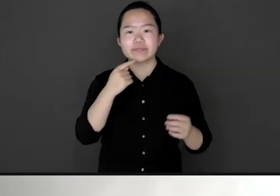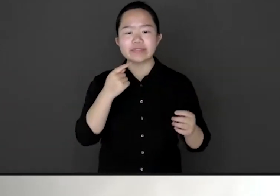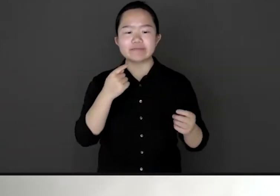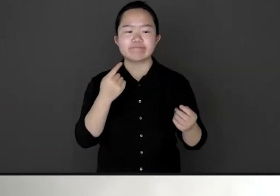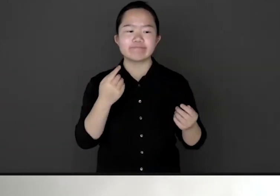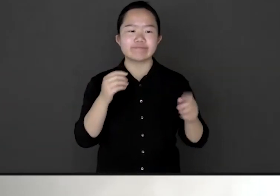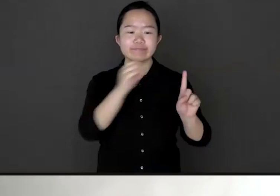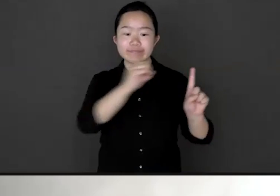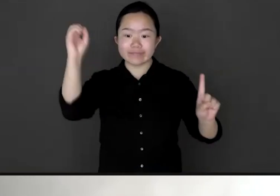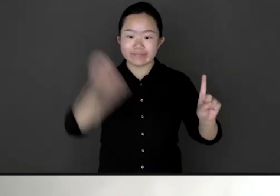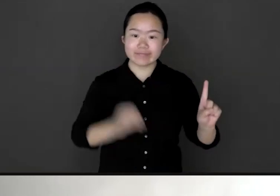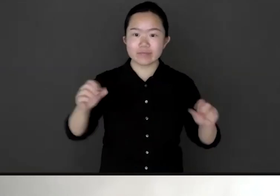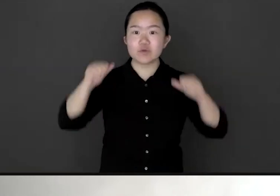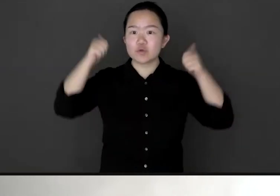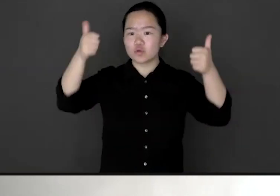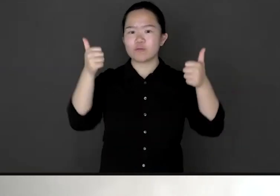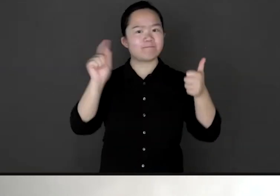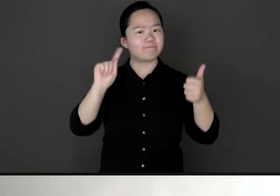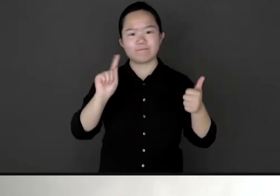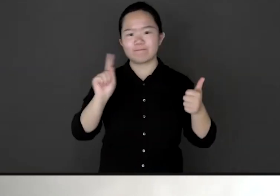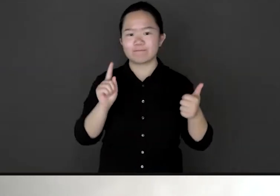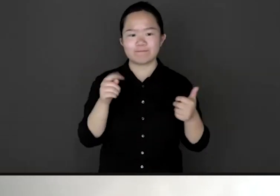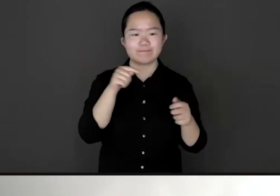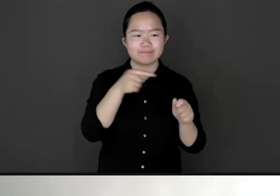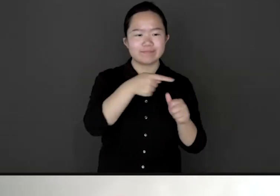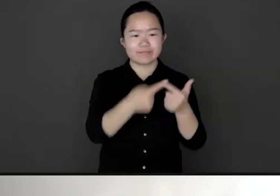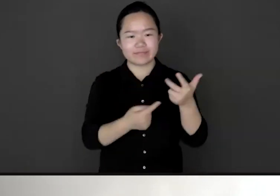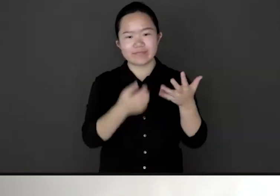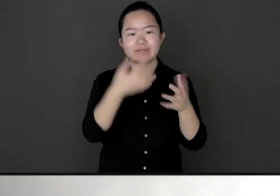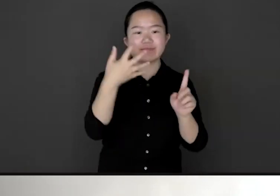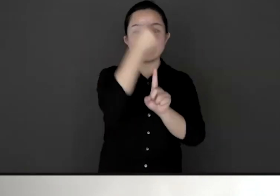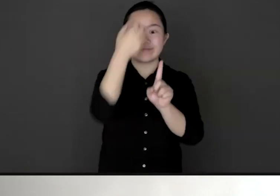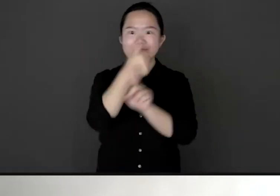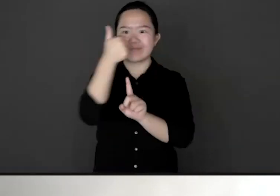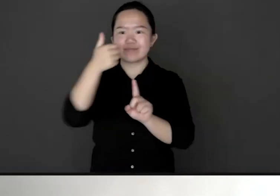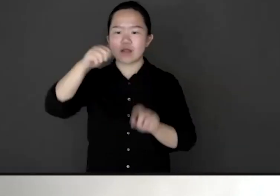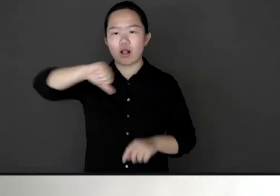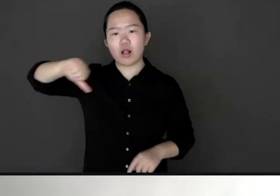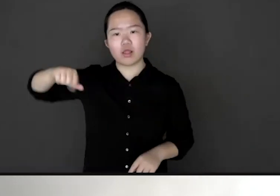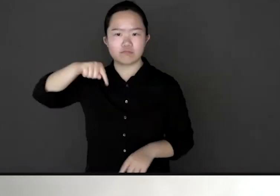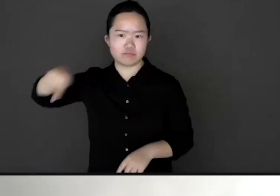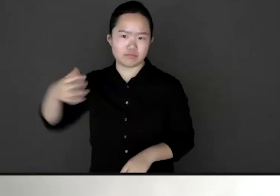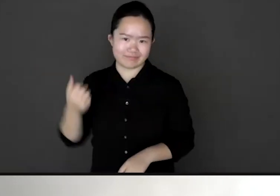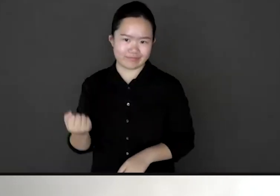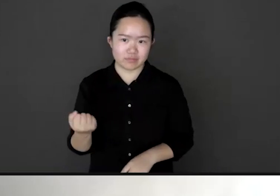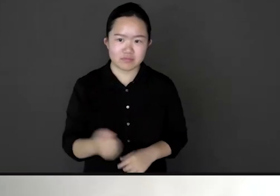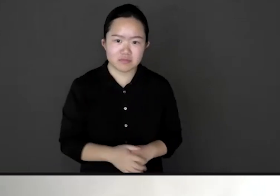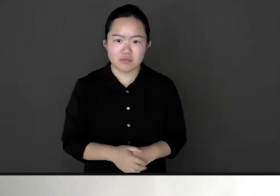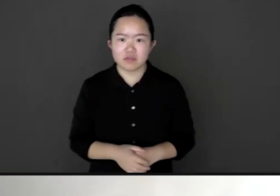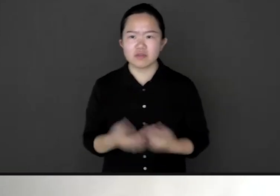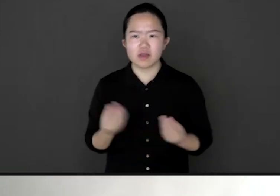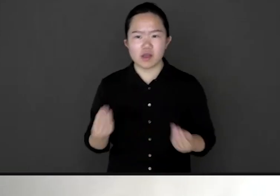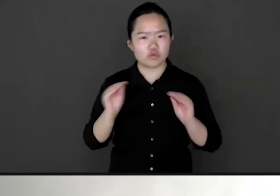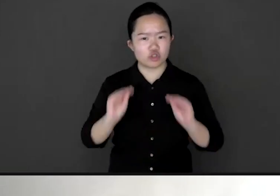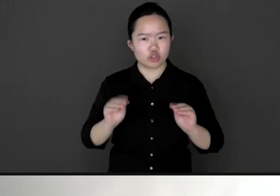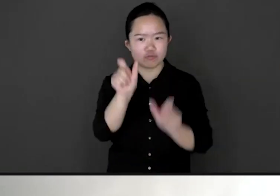circus that I don't want to think about. So what about Christopher? Do you think how far could we push automation, or you, I mean, the large